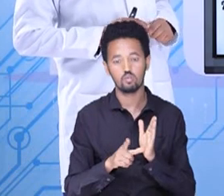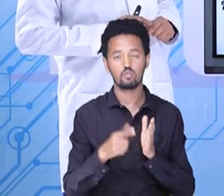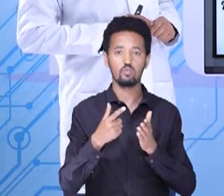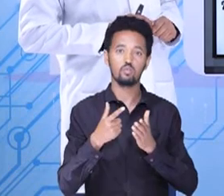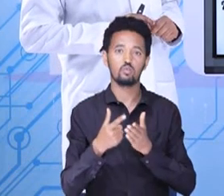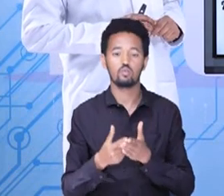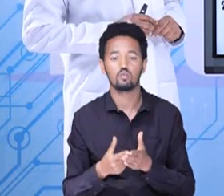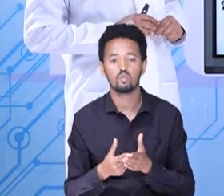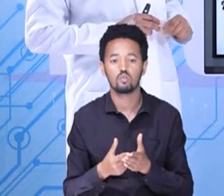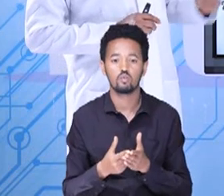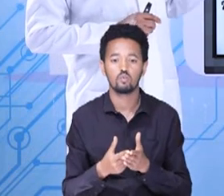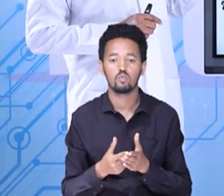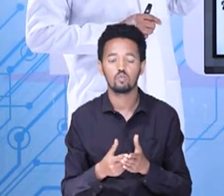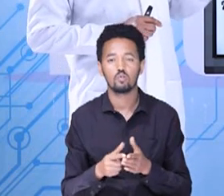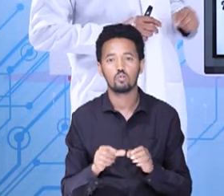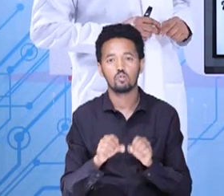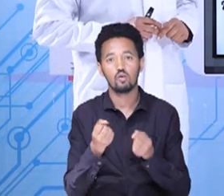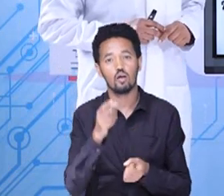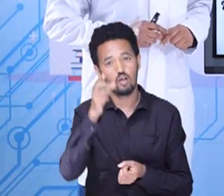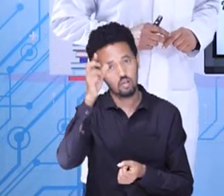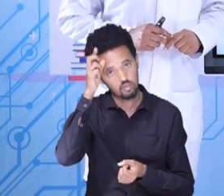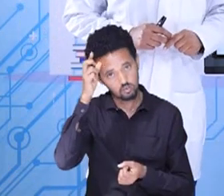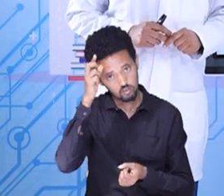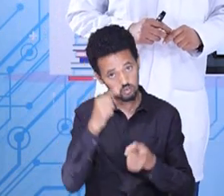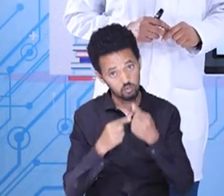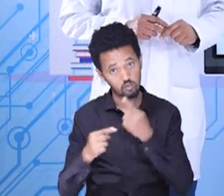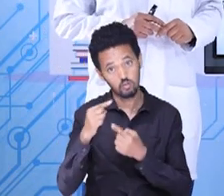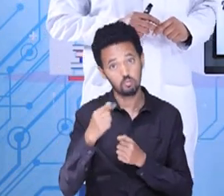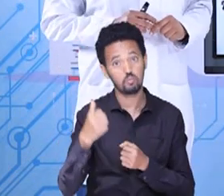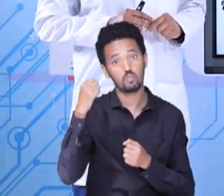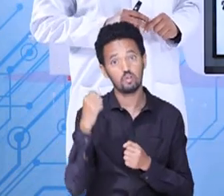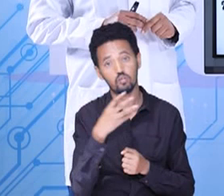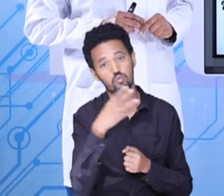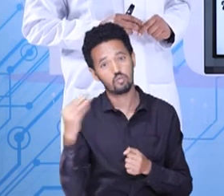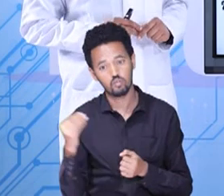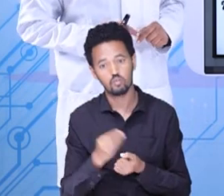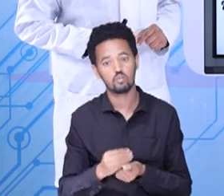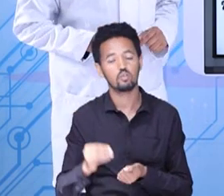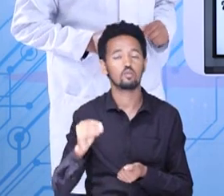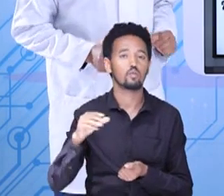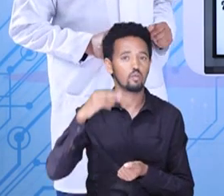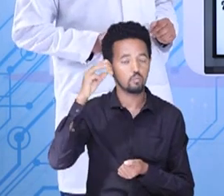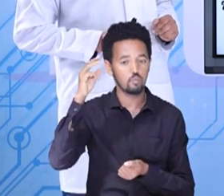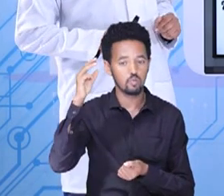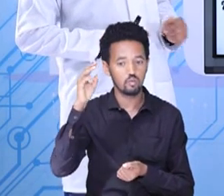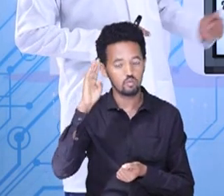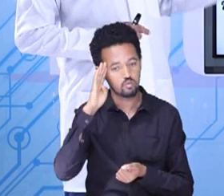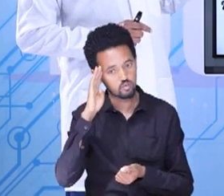restoration of the monarchy. Haile Selassie came back and British